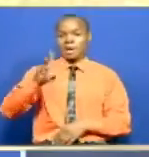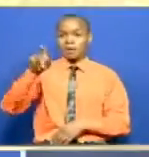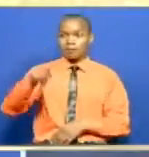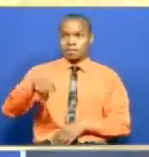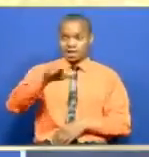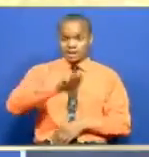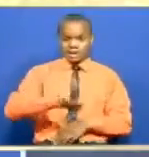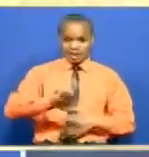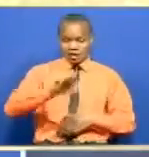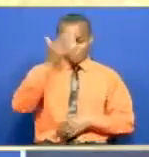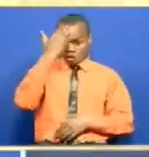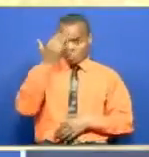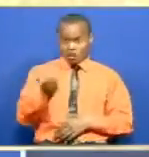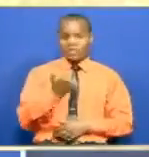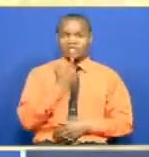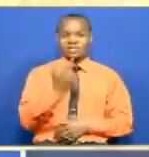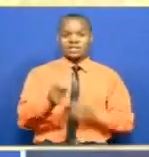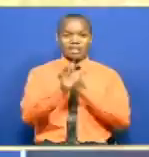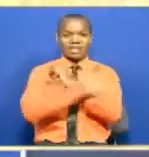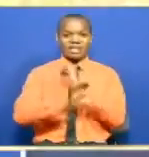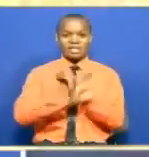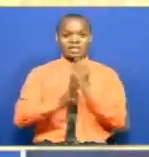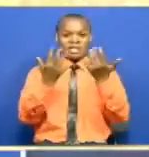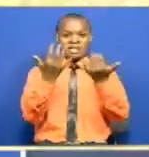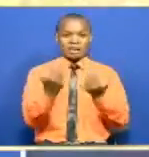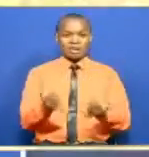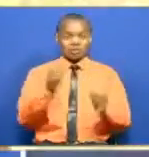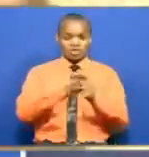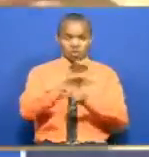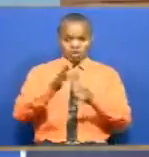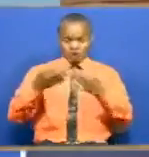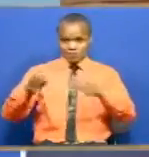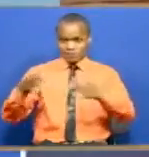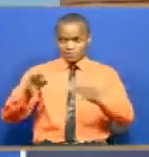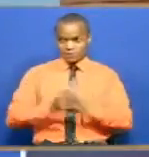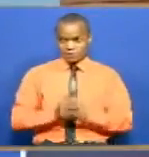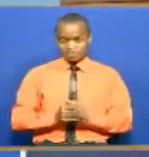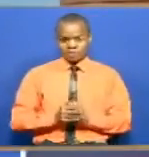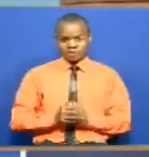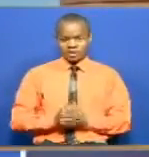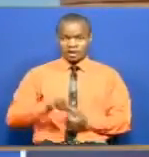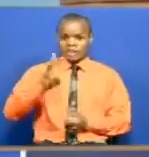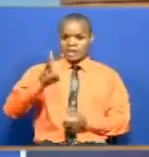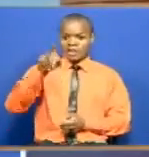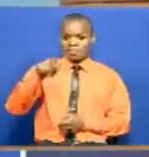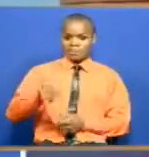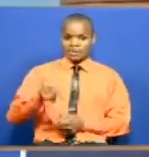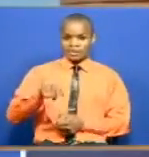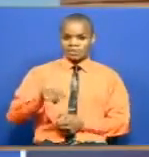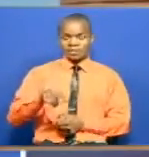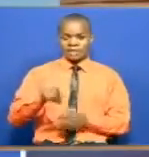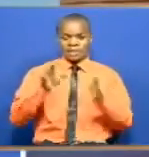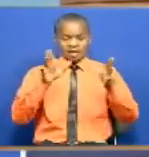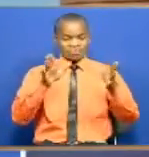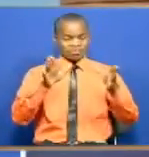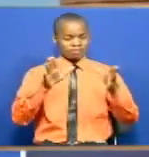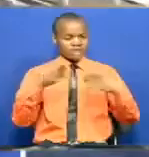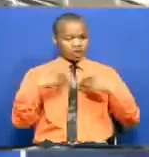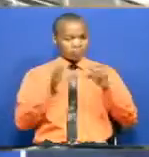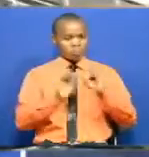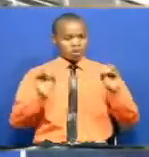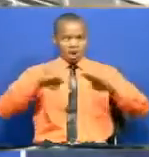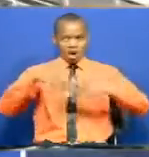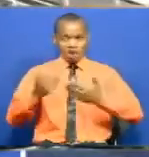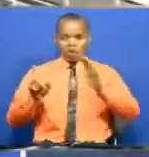allegedly declaring the country is now COVID-19 free. The legislator allegedly condemned the Ministry of Health for